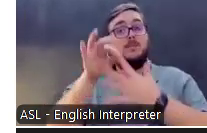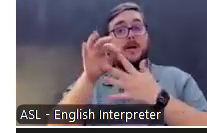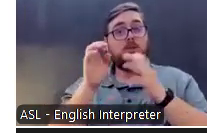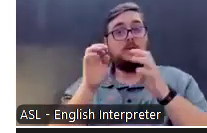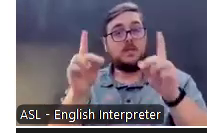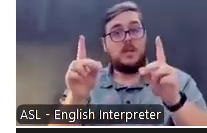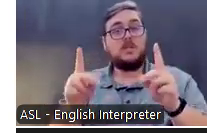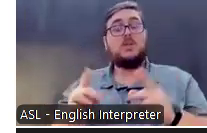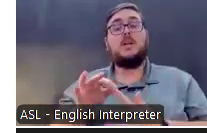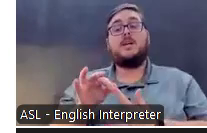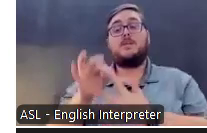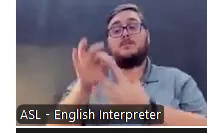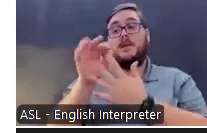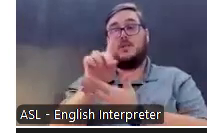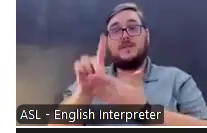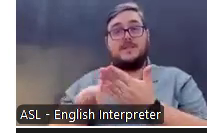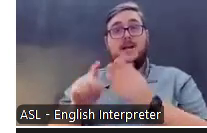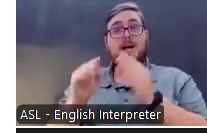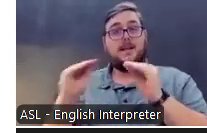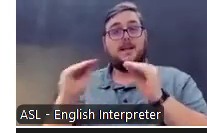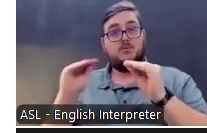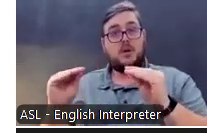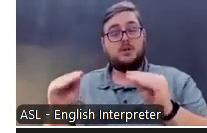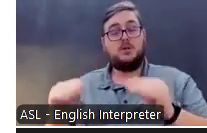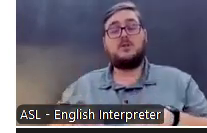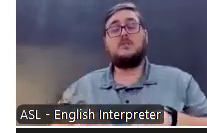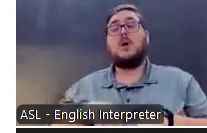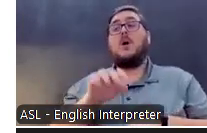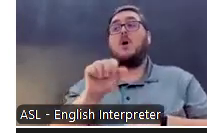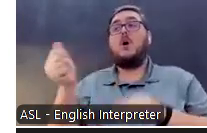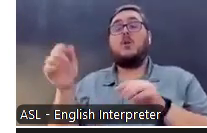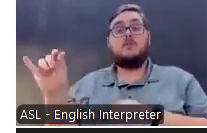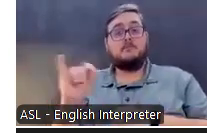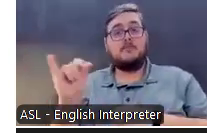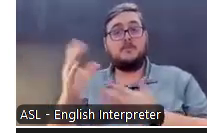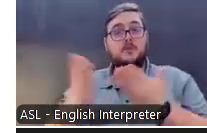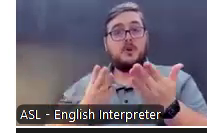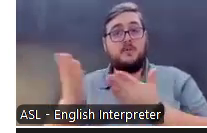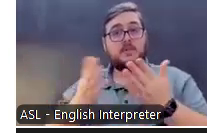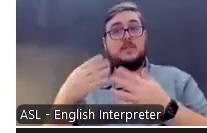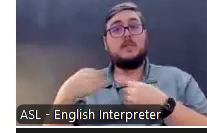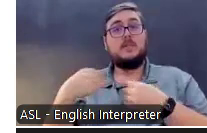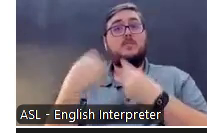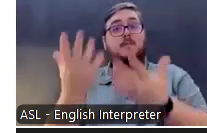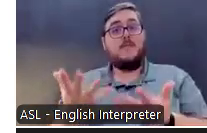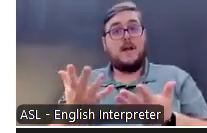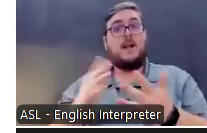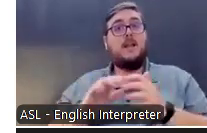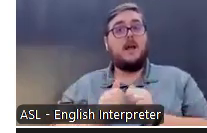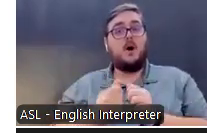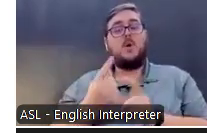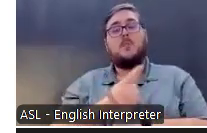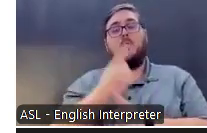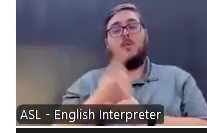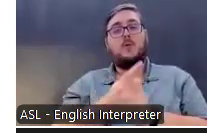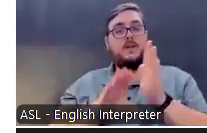designed instruction and related services that are provided through an appropriately developed IEP at